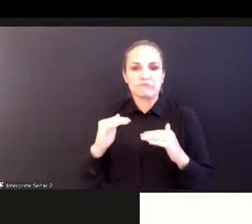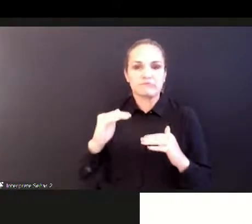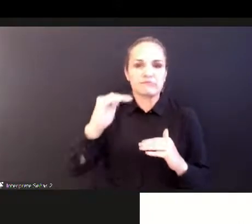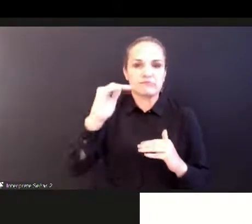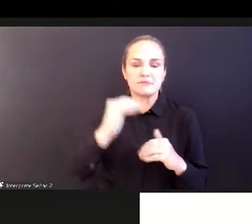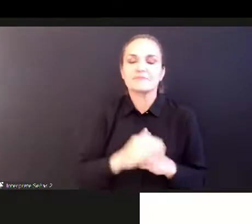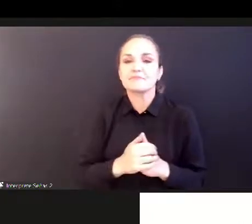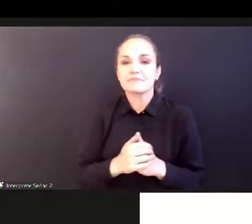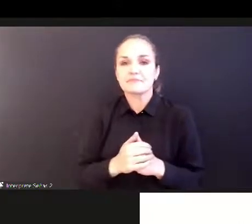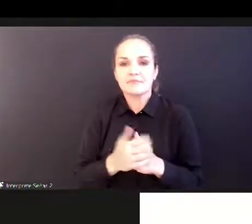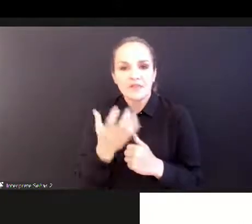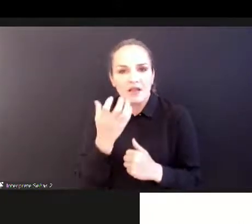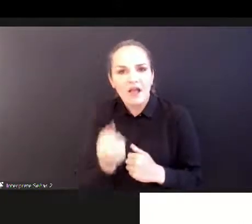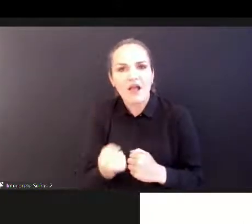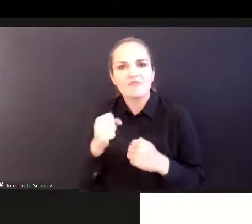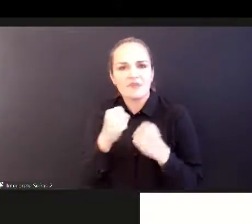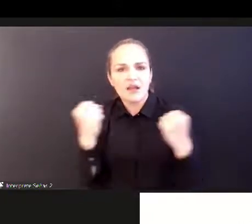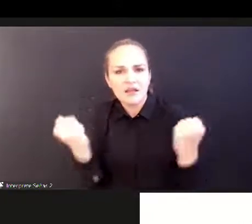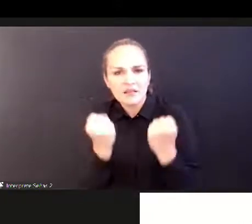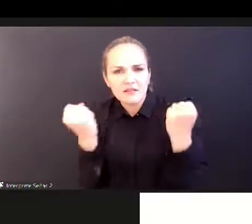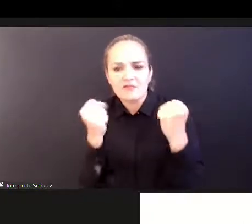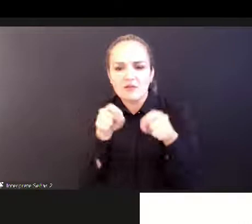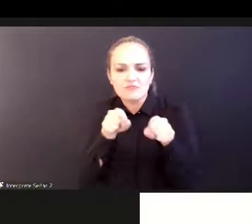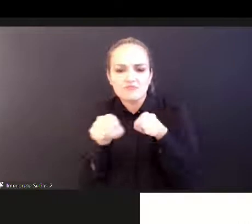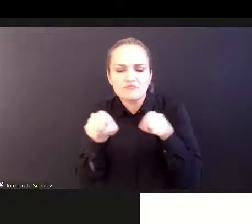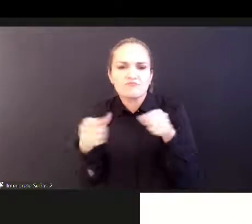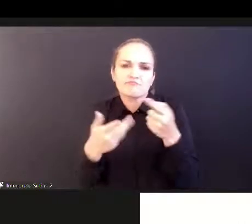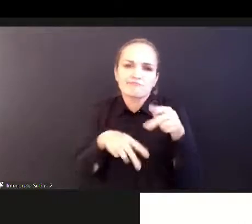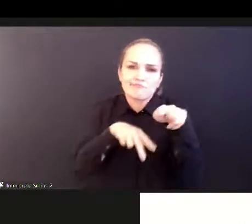such as agriculture and